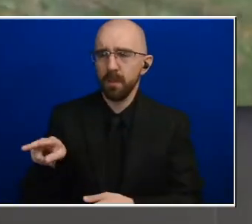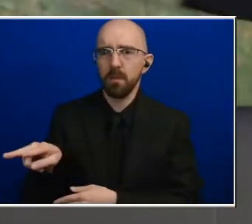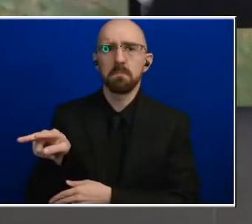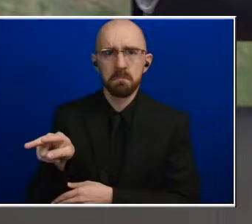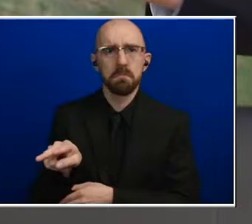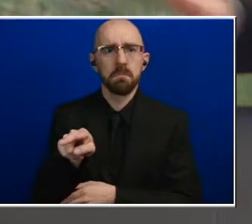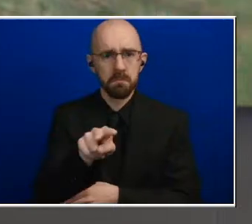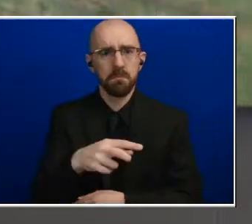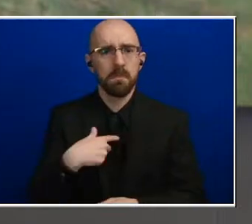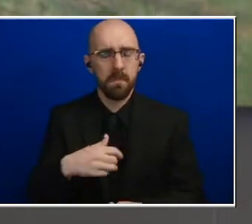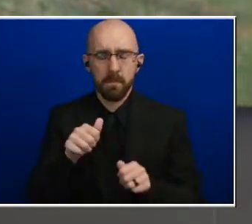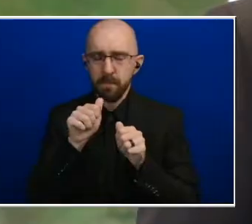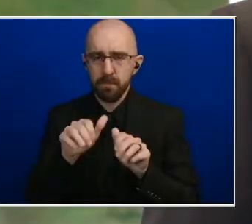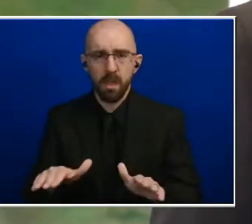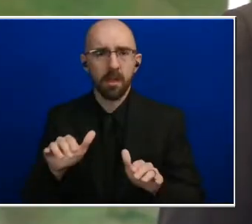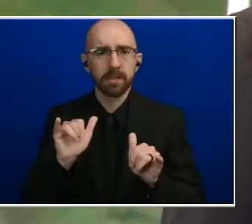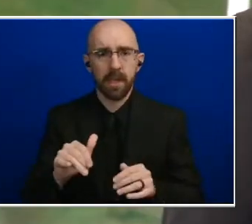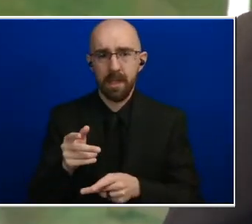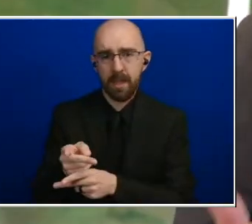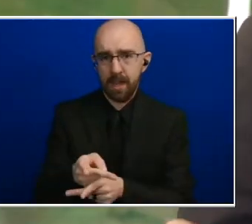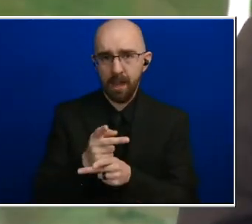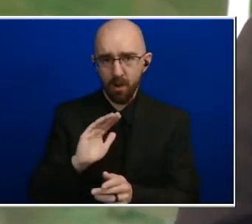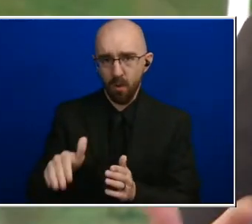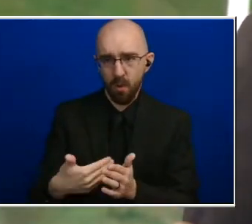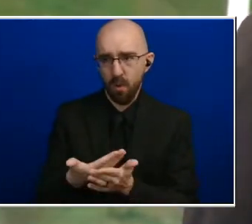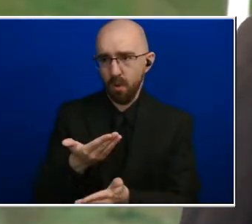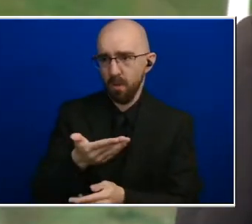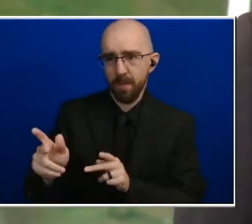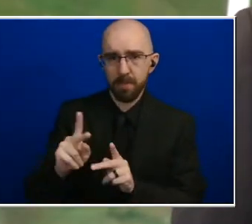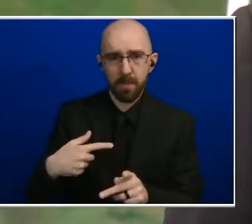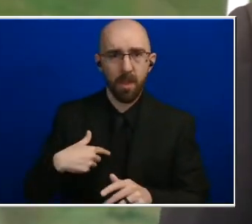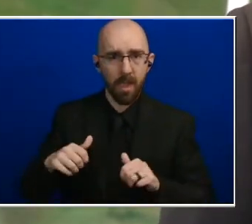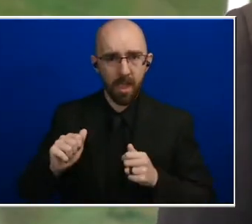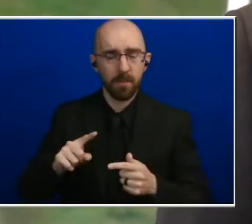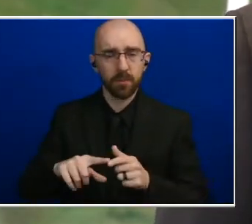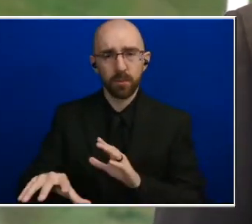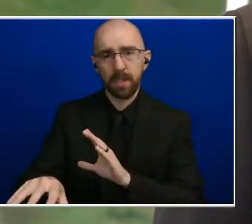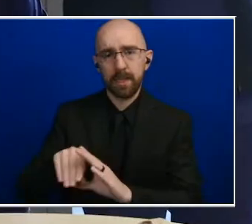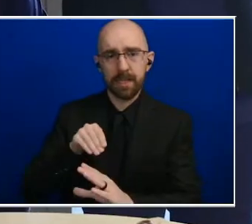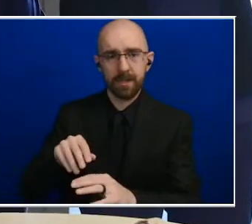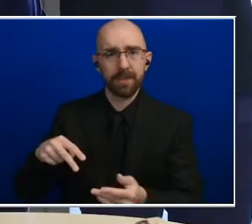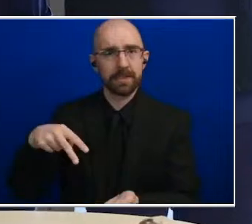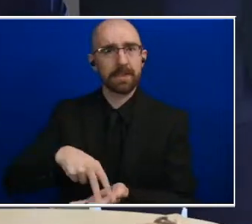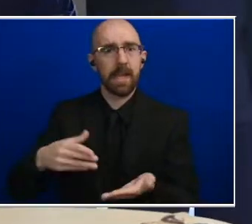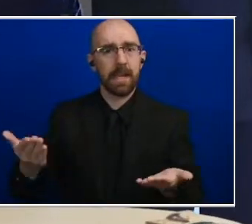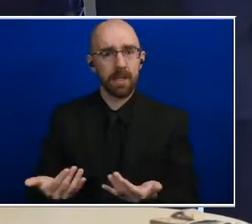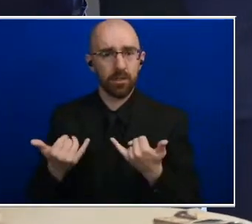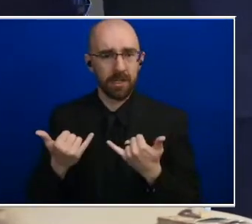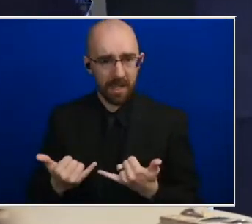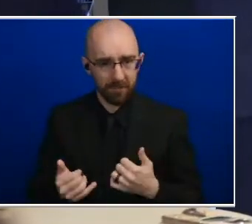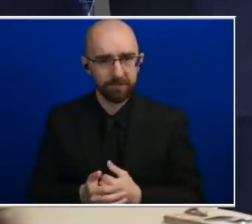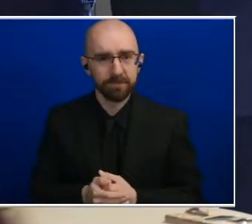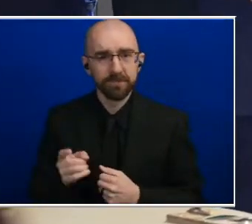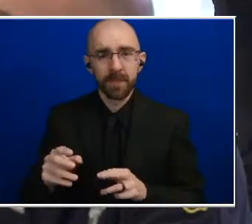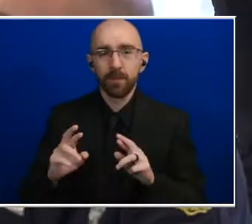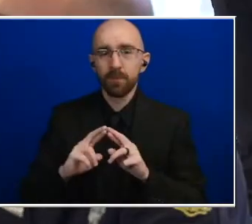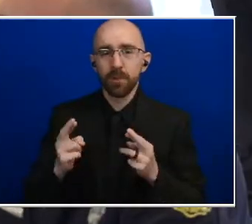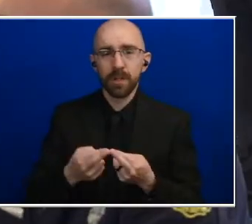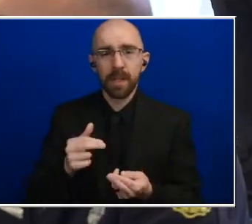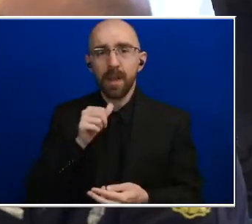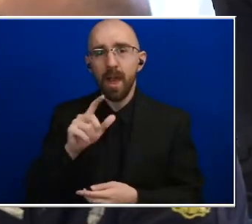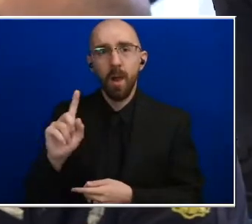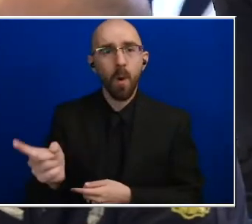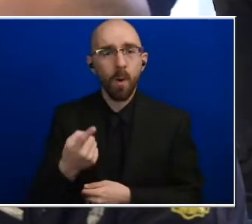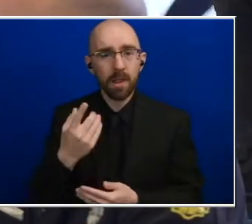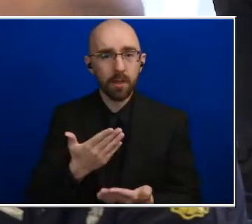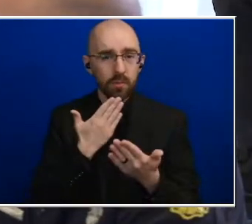with the care of all these people that I was able to walk out and stand here today. The reunion was not only a moment of gratitude, but